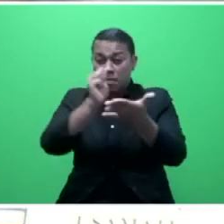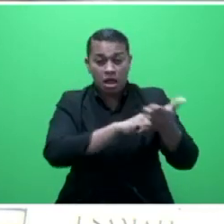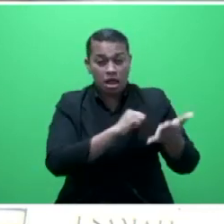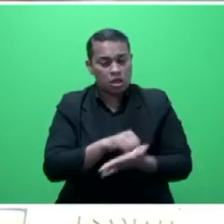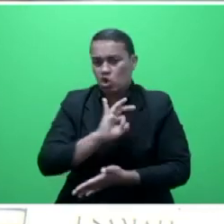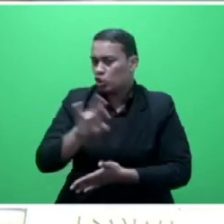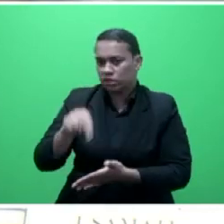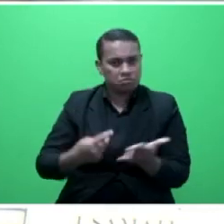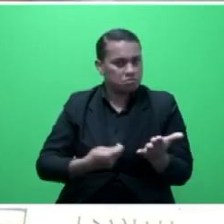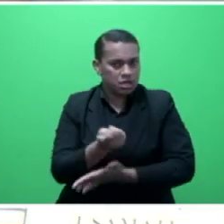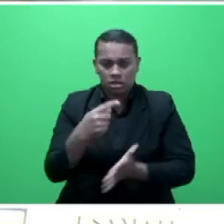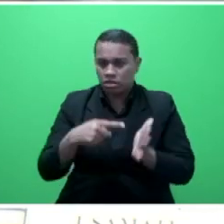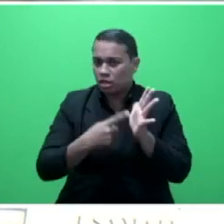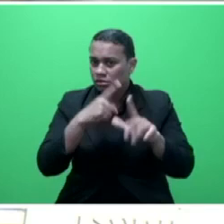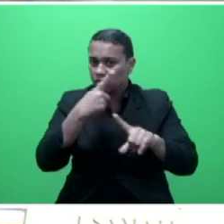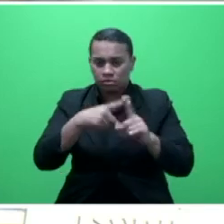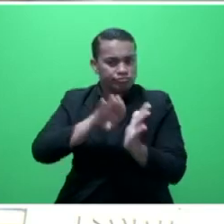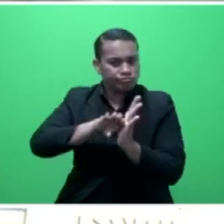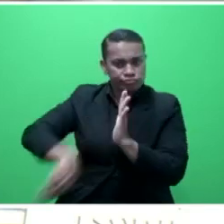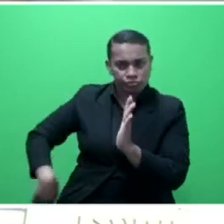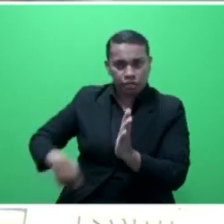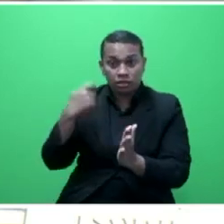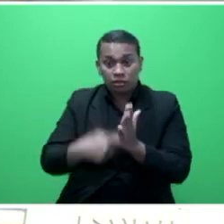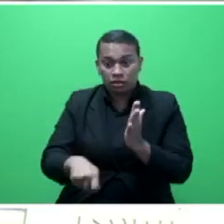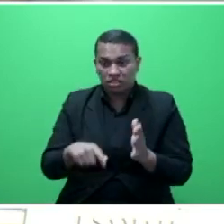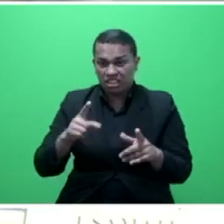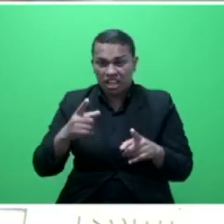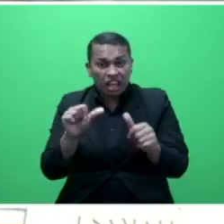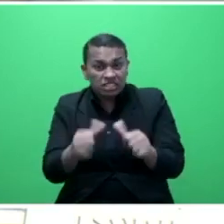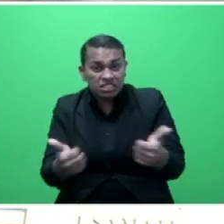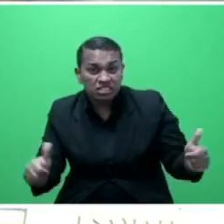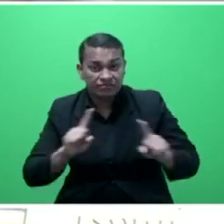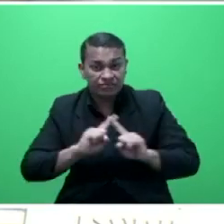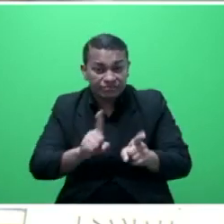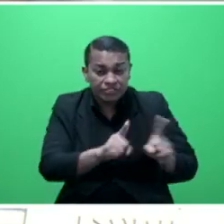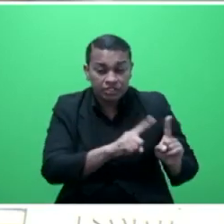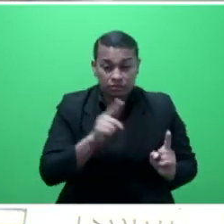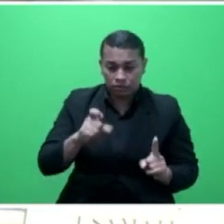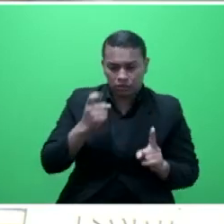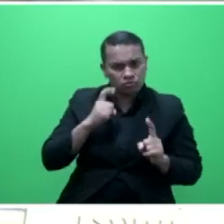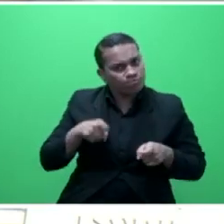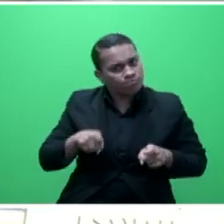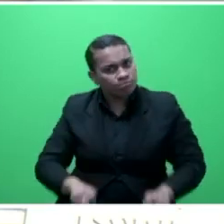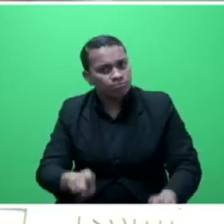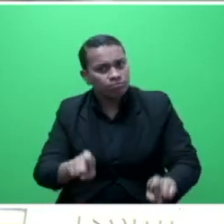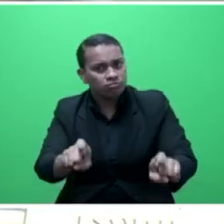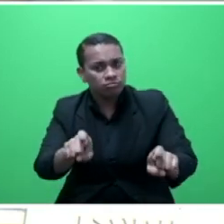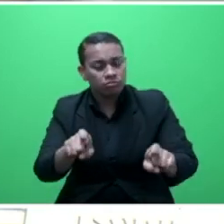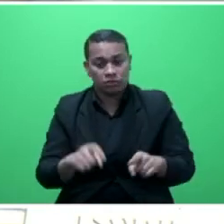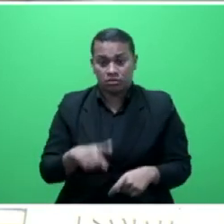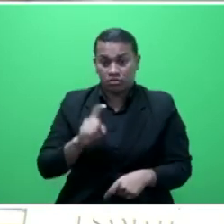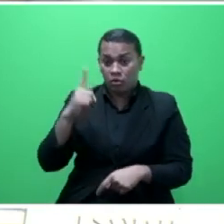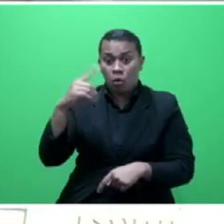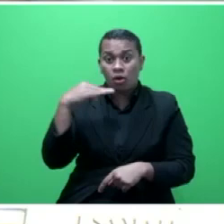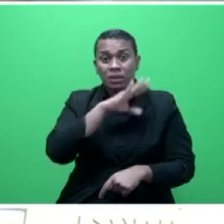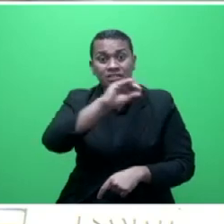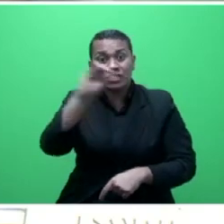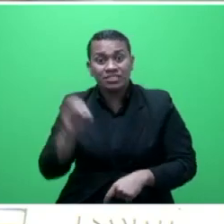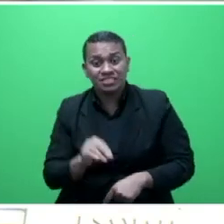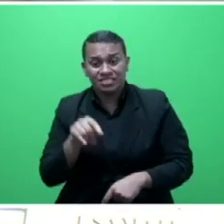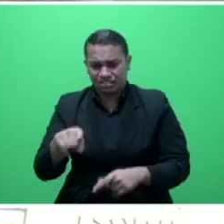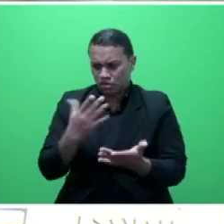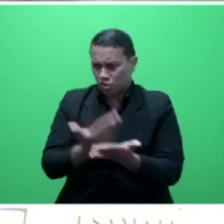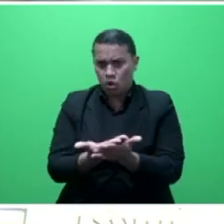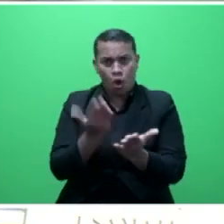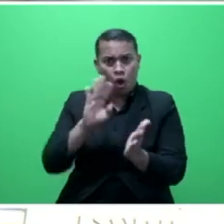incentives for fixed assets up to $10,000 is now permanent, as will be the 100% write-off for the construction of